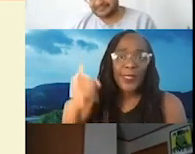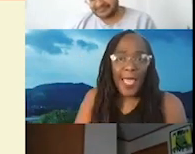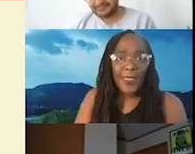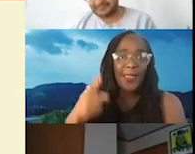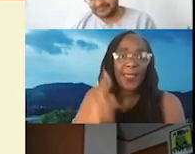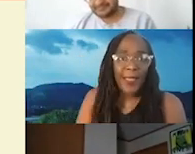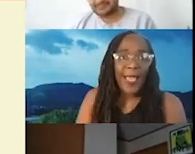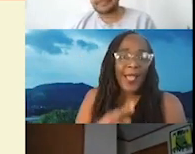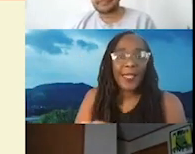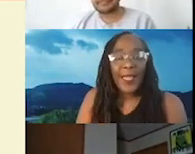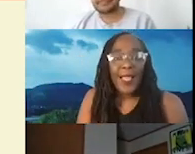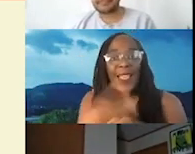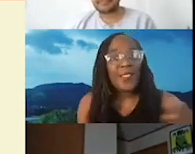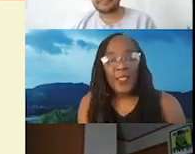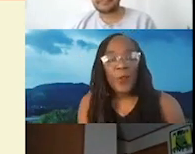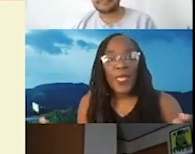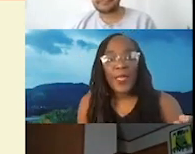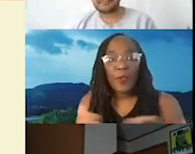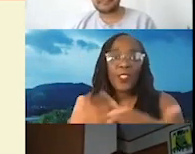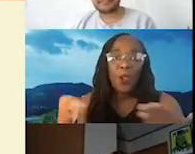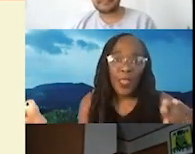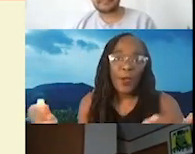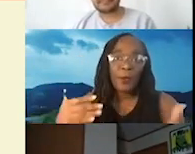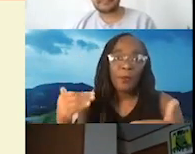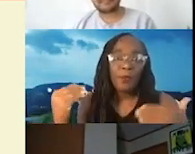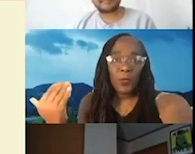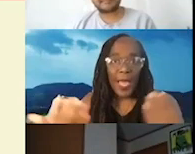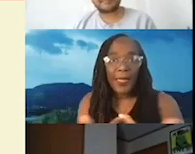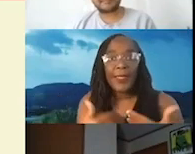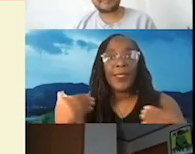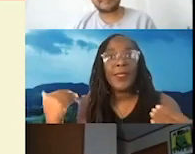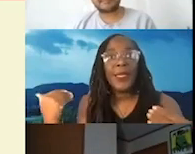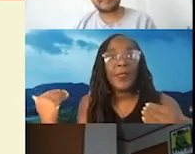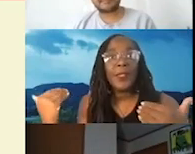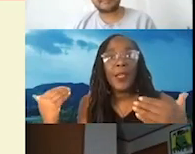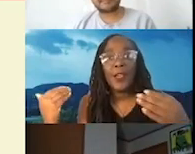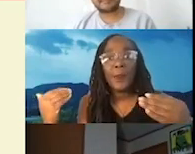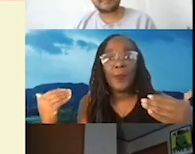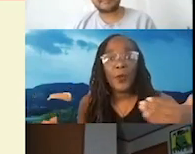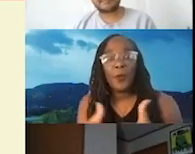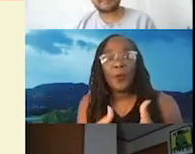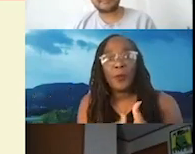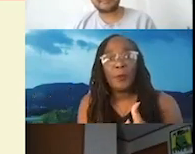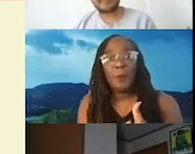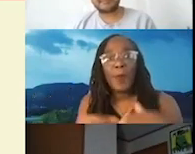this, then that. And that's not the way, you know, if we're talking about plurality and, you